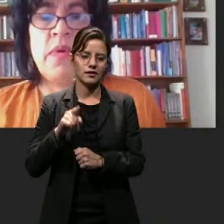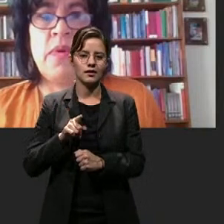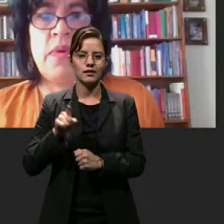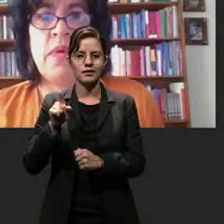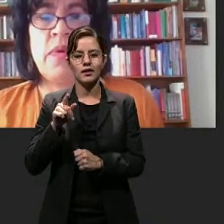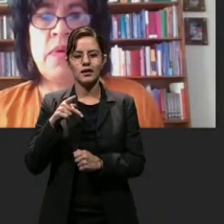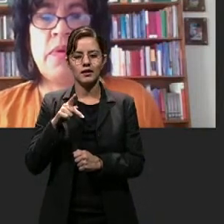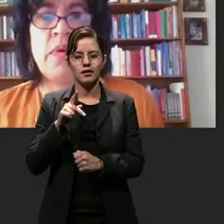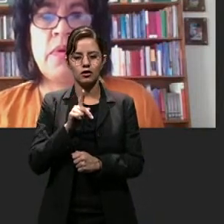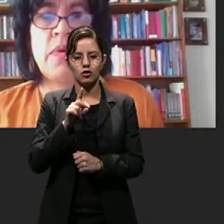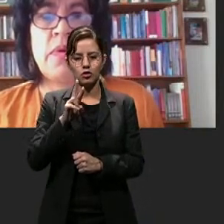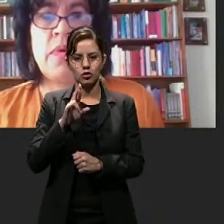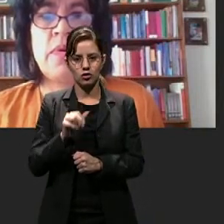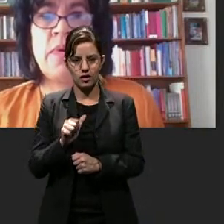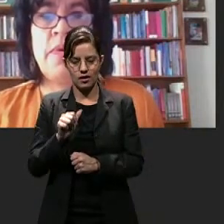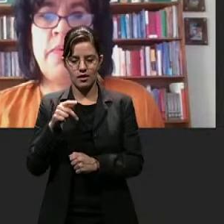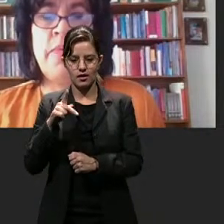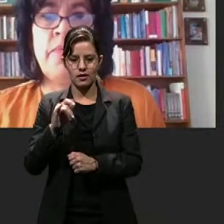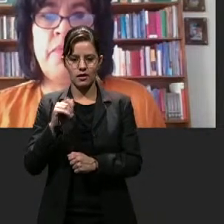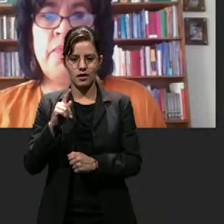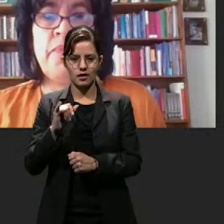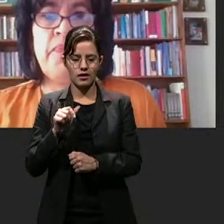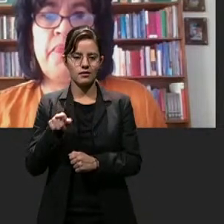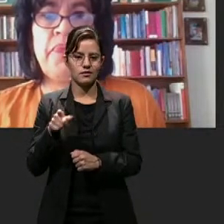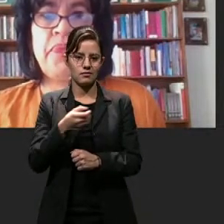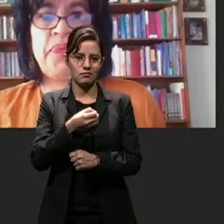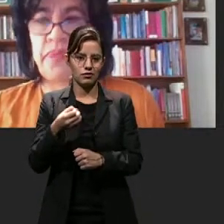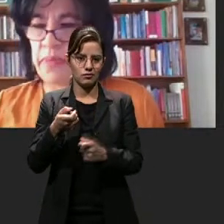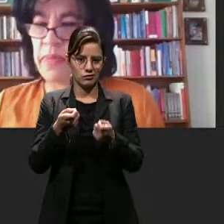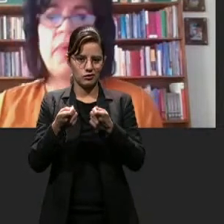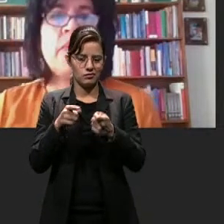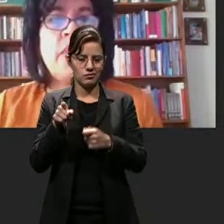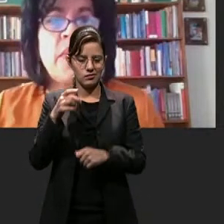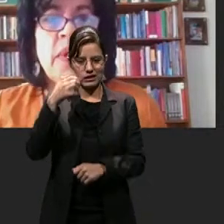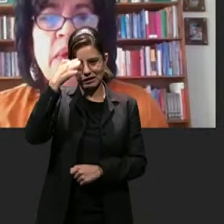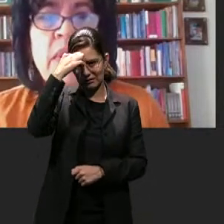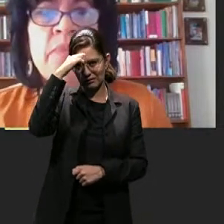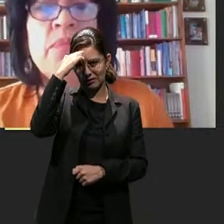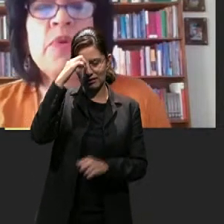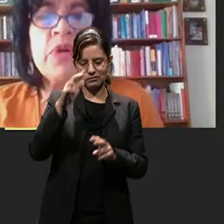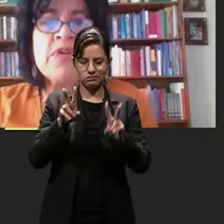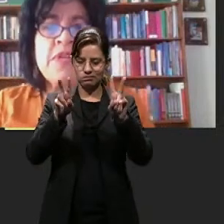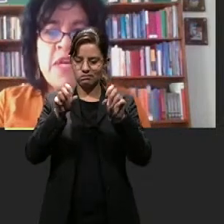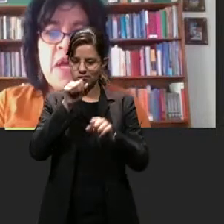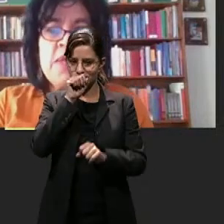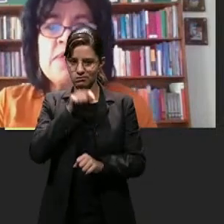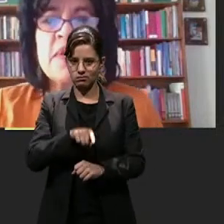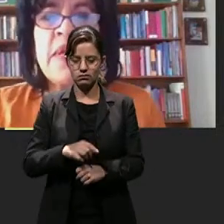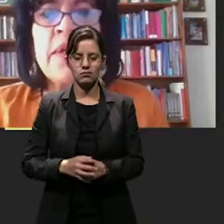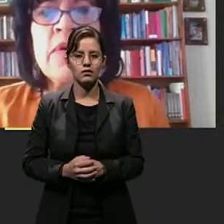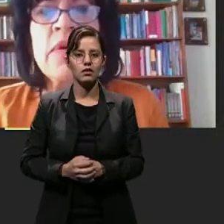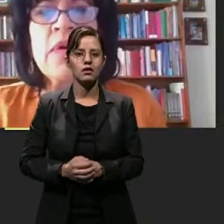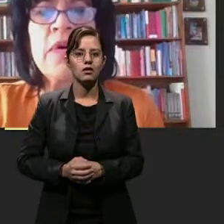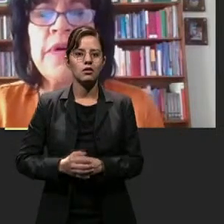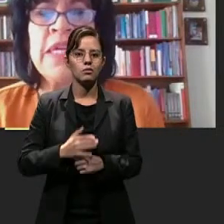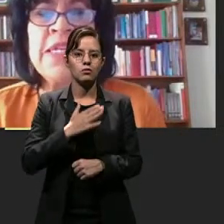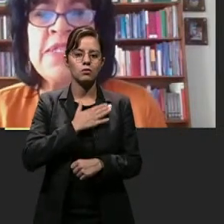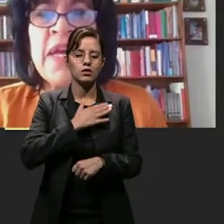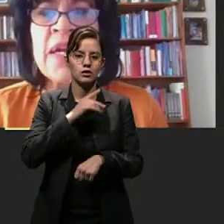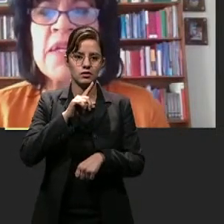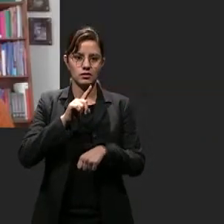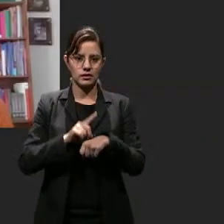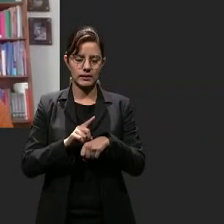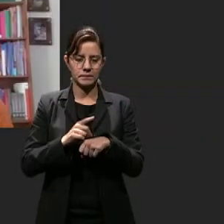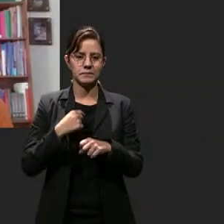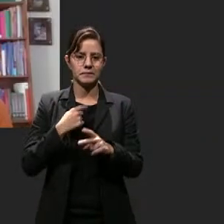violence. Katia is an international specialist on the topic, and she is going to be the moderator today. Good day to